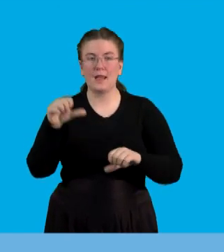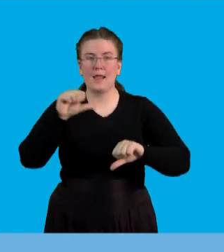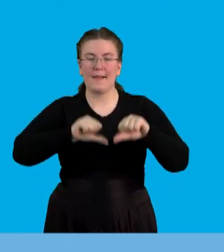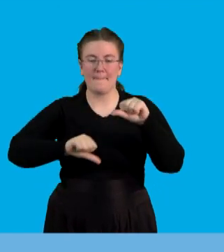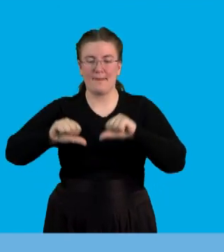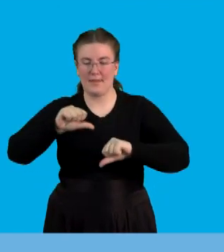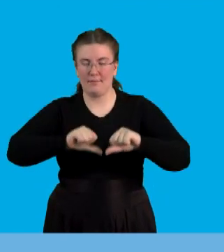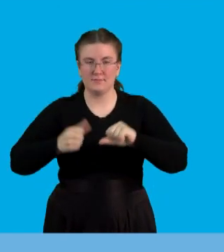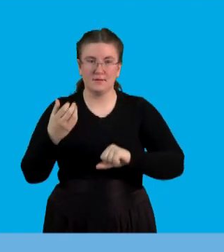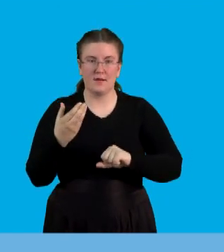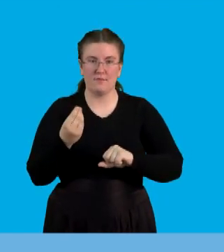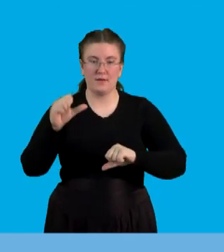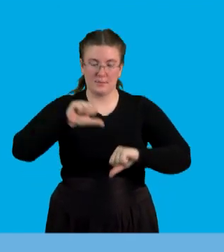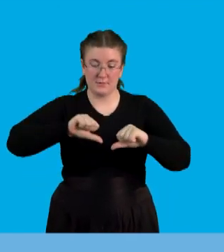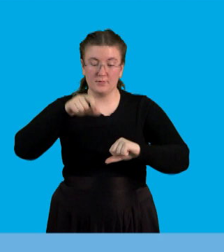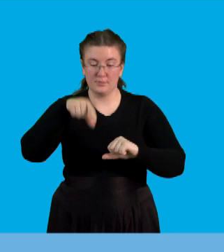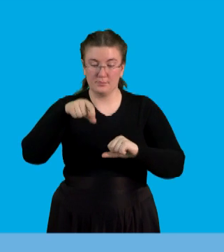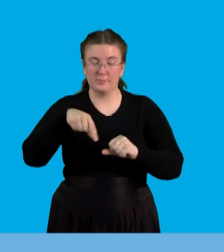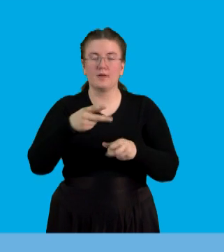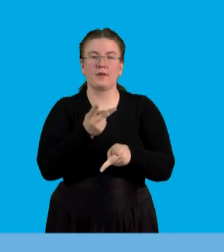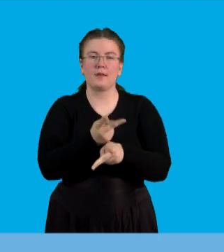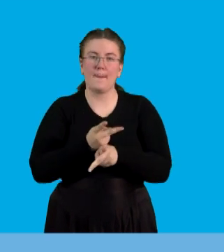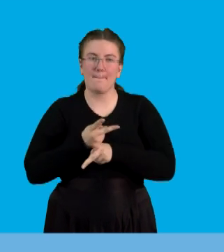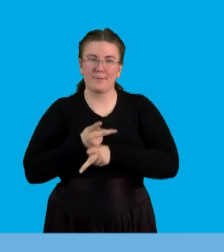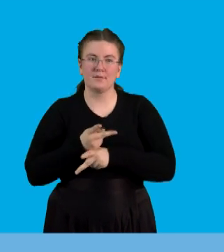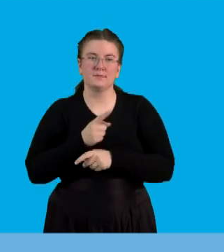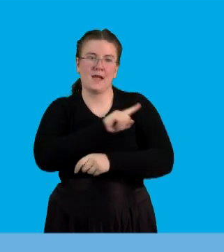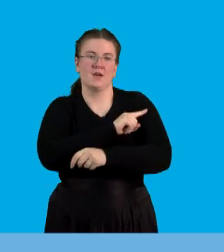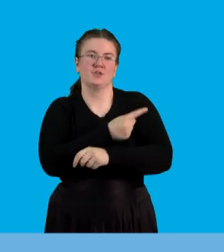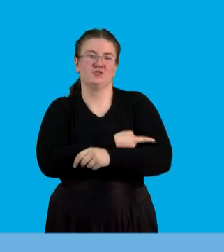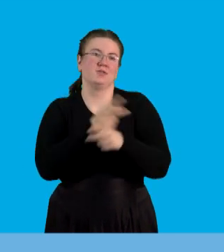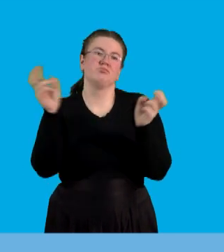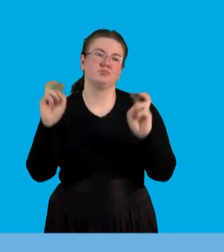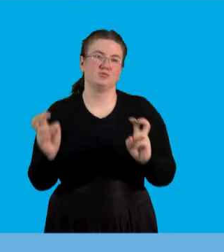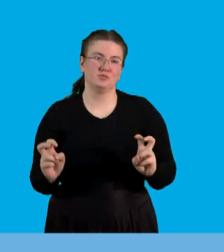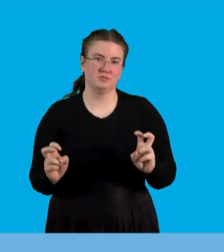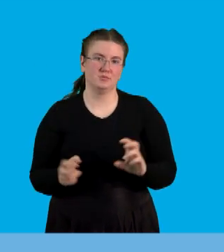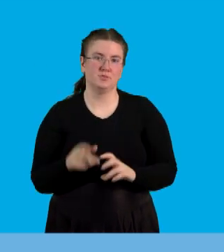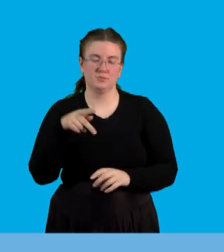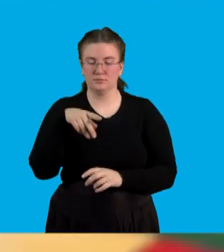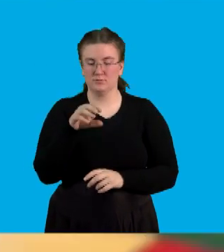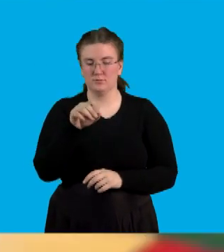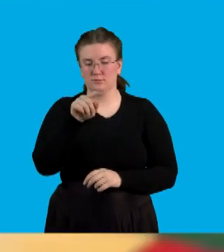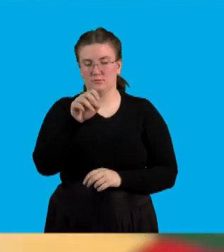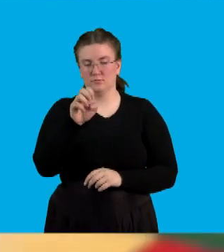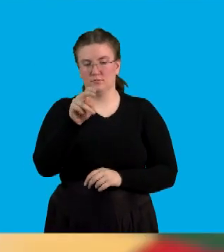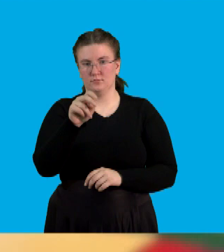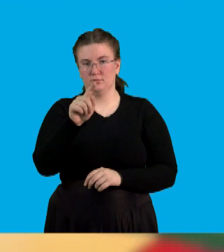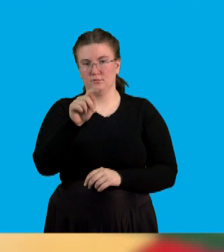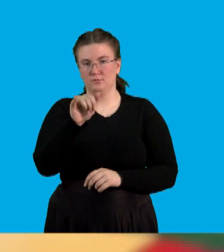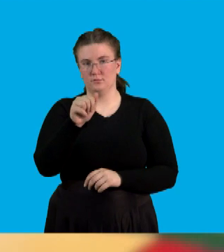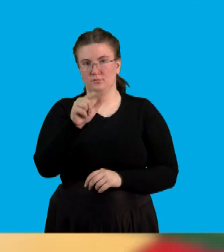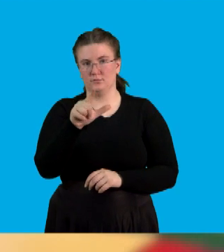these chemicals, they store potential energy. We also need to know what potential energy is. Now, that's now an energy that